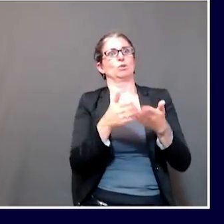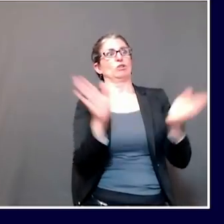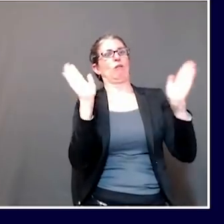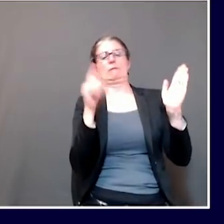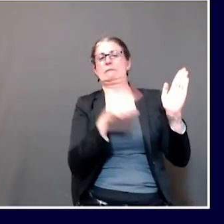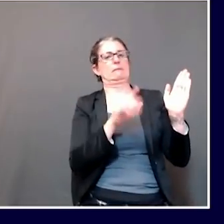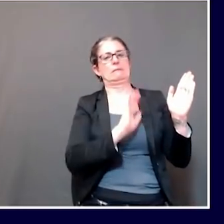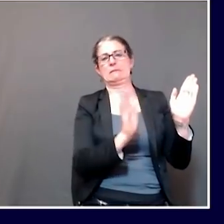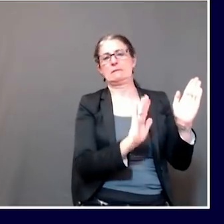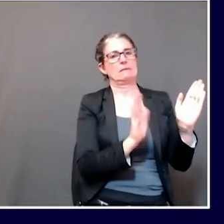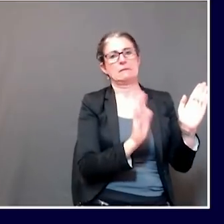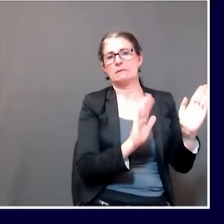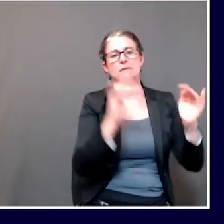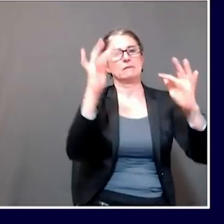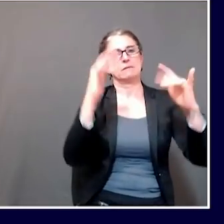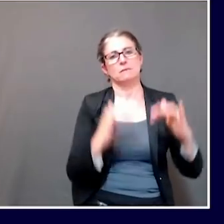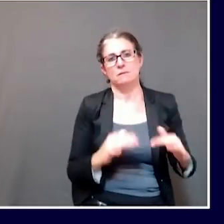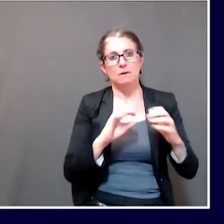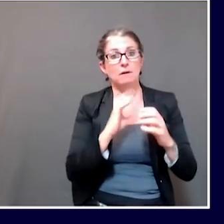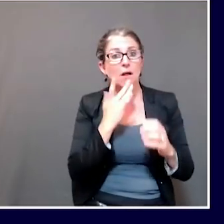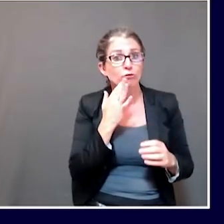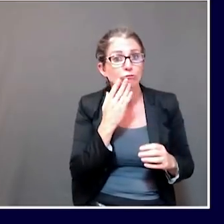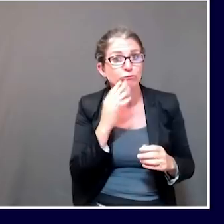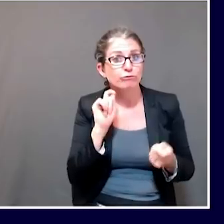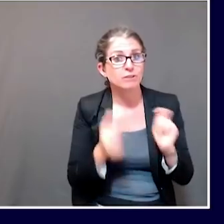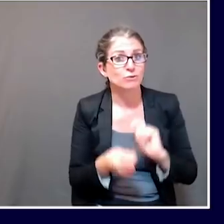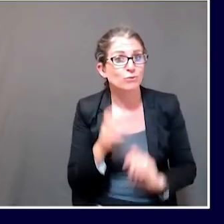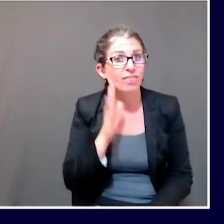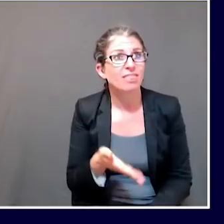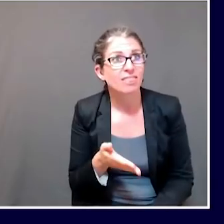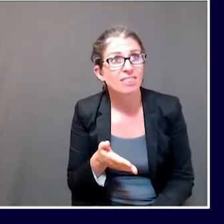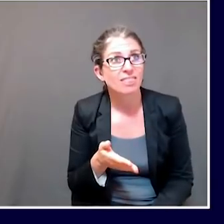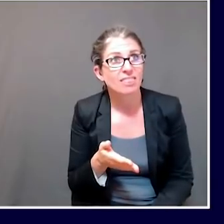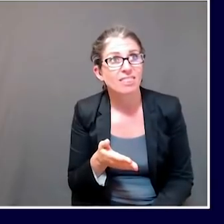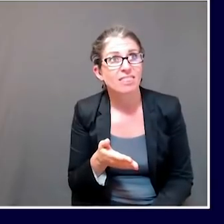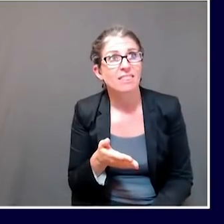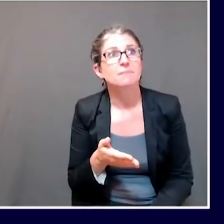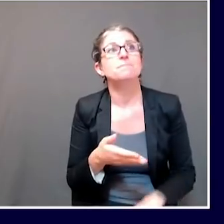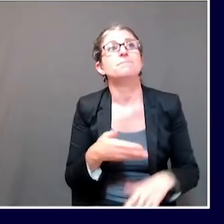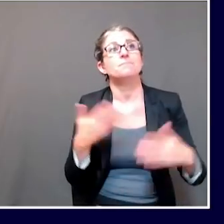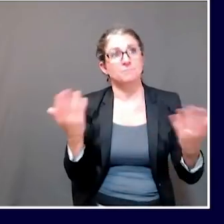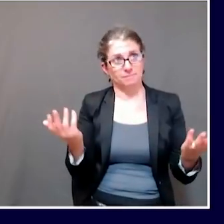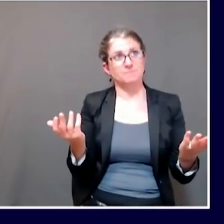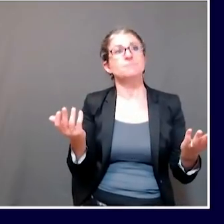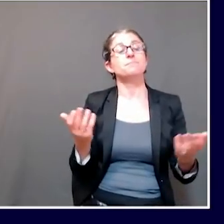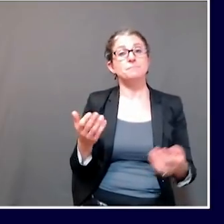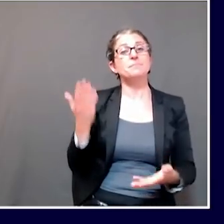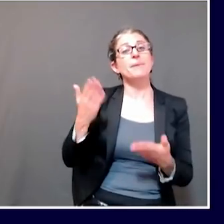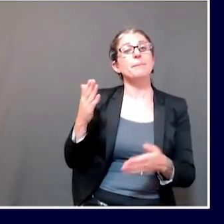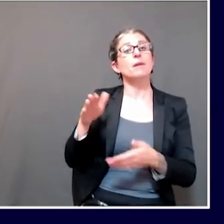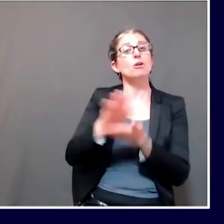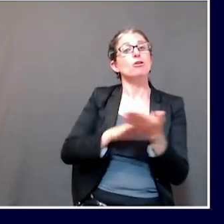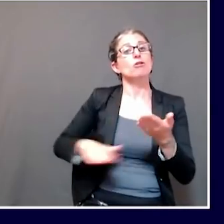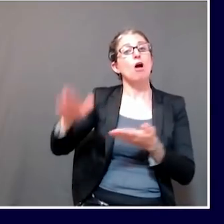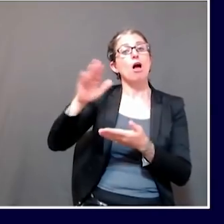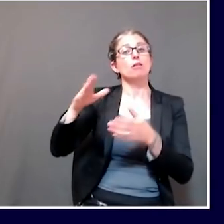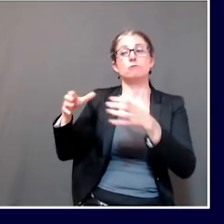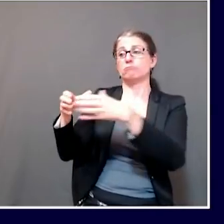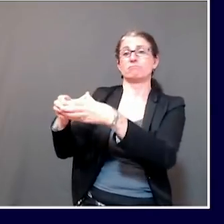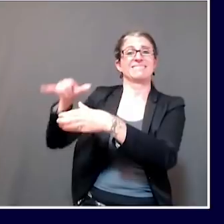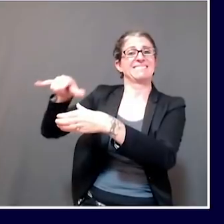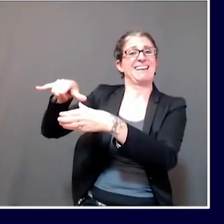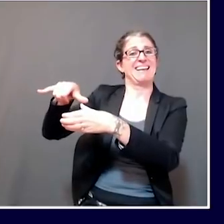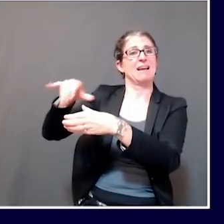we determine that those college students did not have any interactions, maybe the college was far away from all the other schools, and